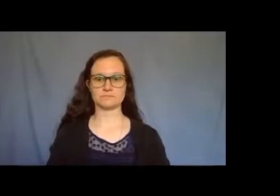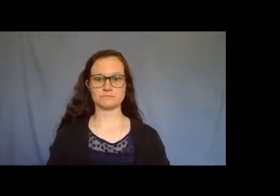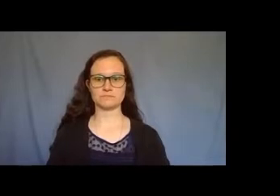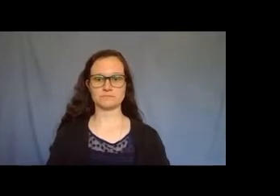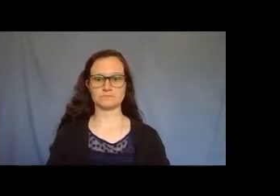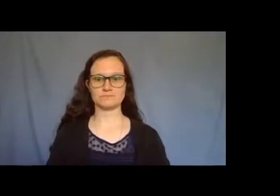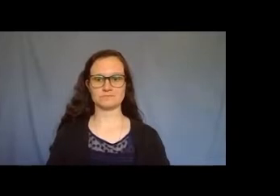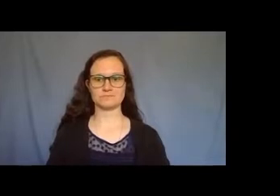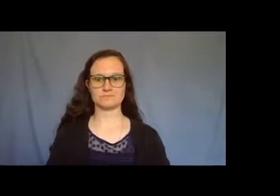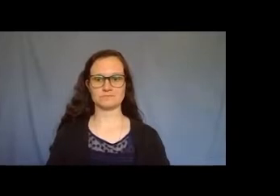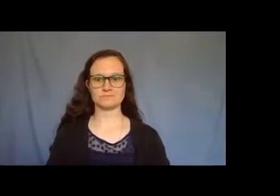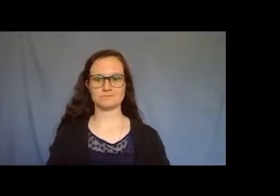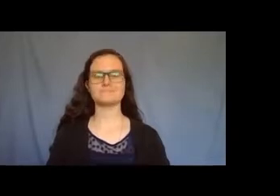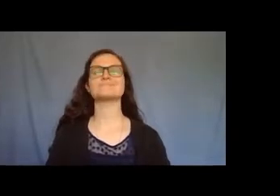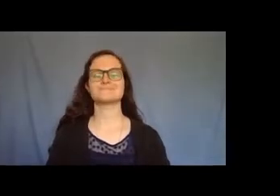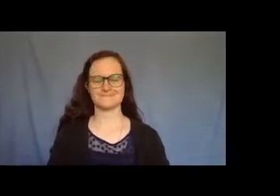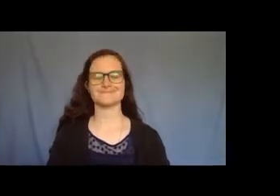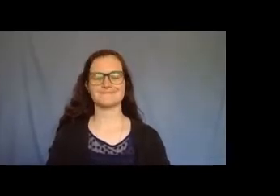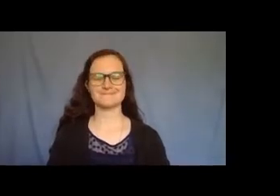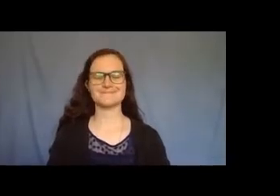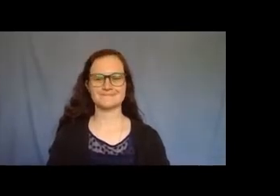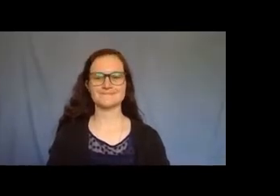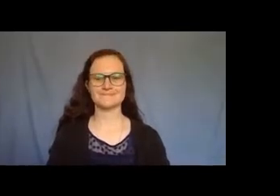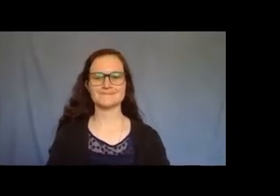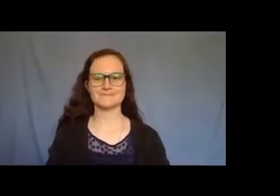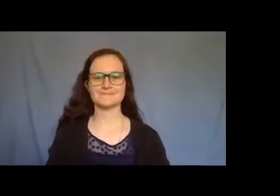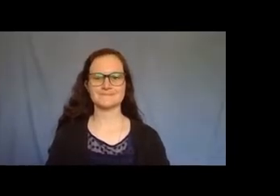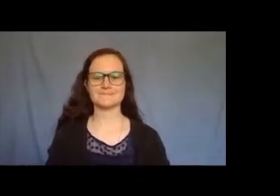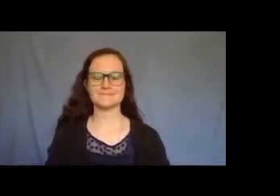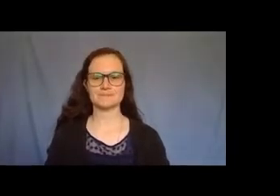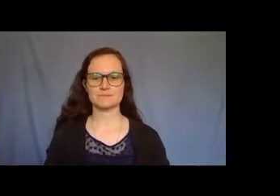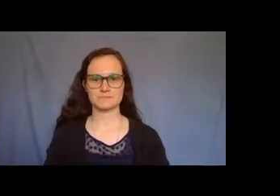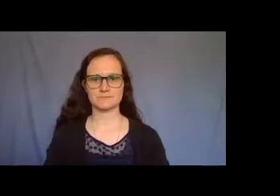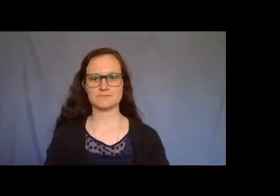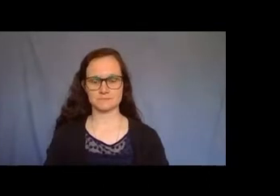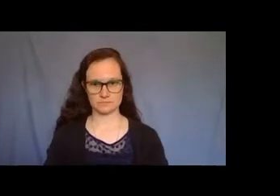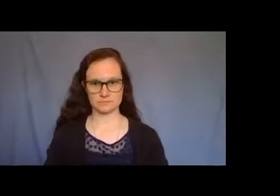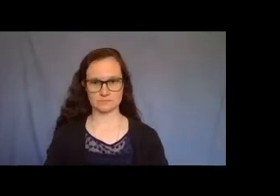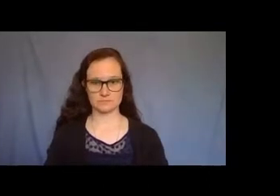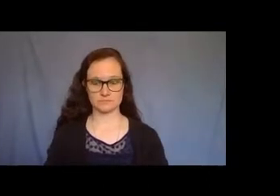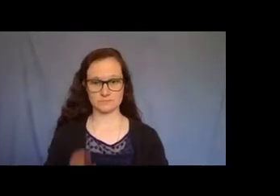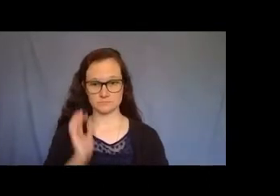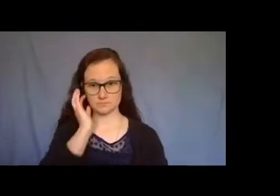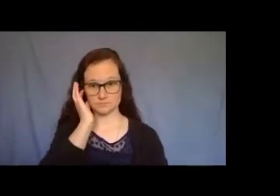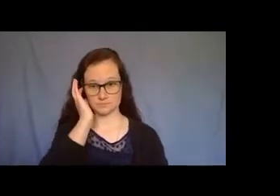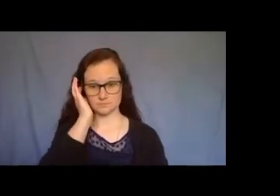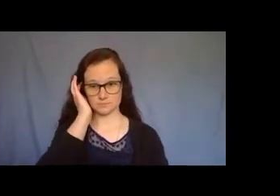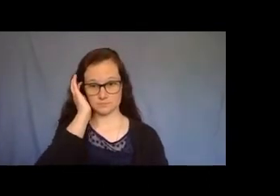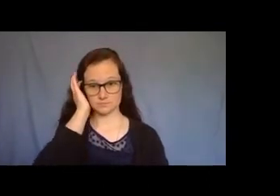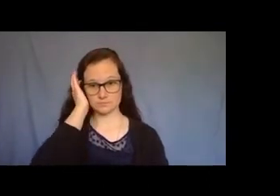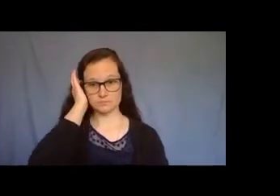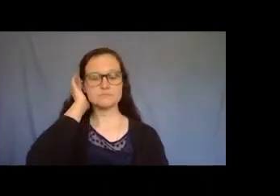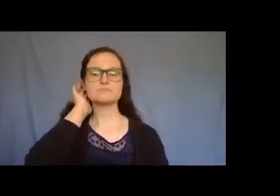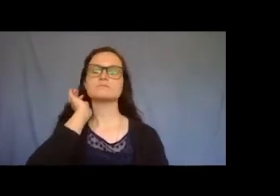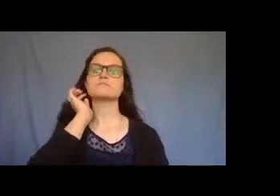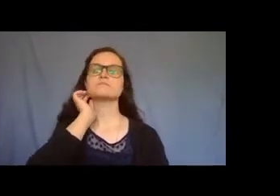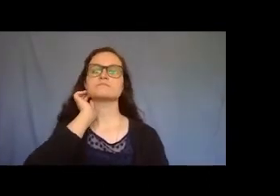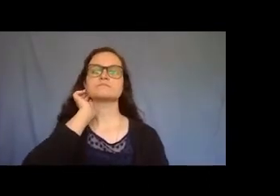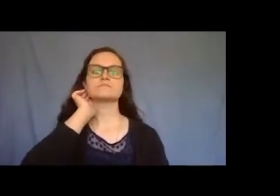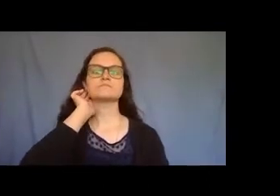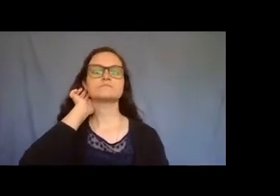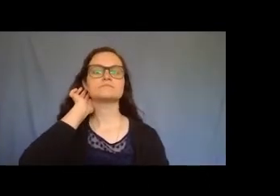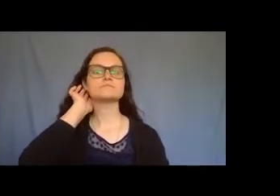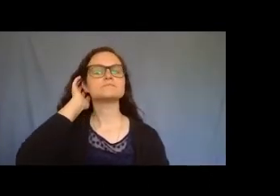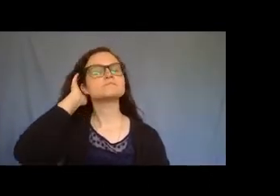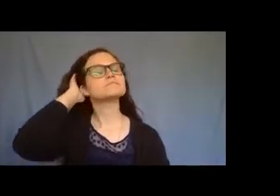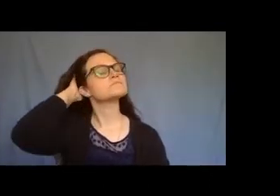to a Nuclear Regulatory Commission study that was published in 2015, Groundwater Compliance